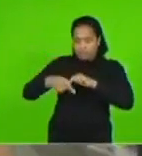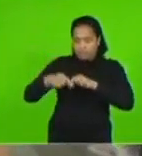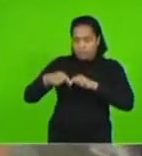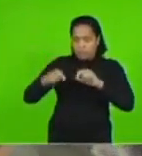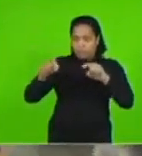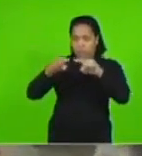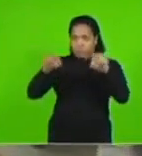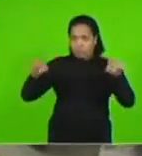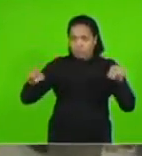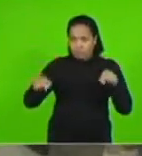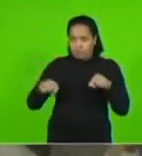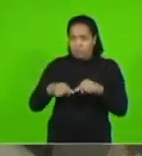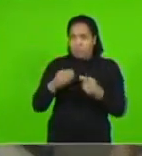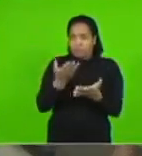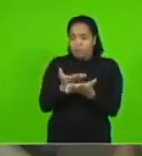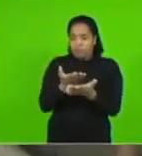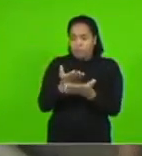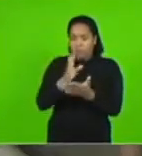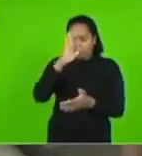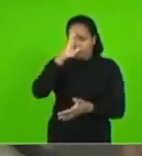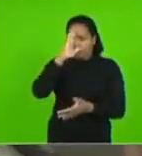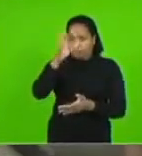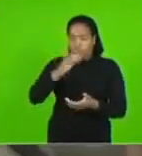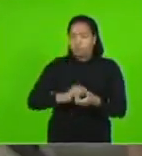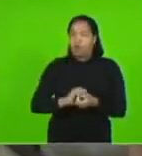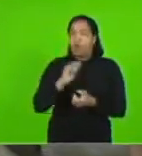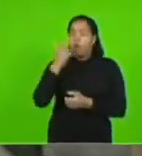of the main class. And